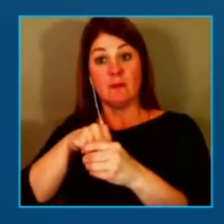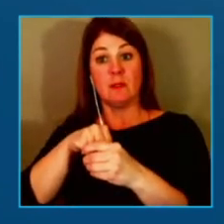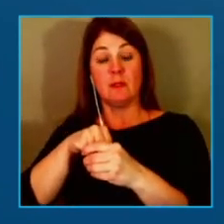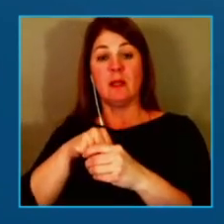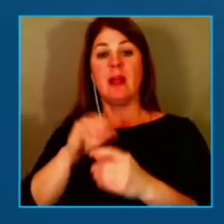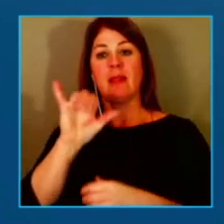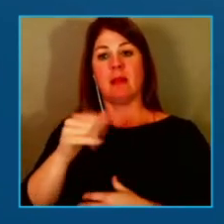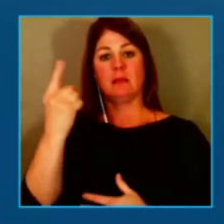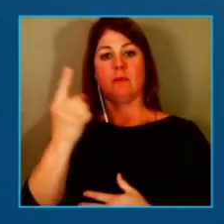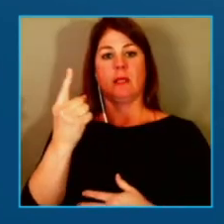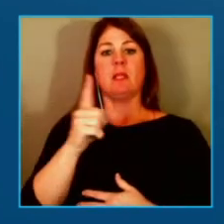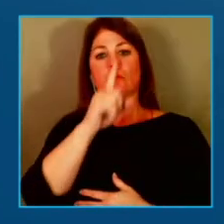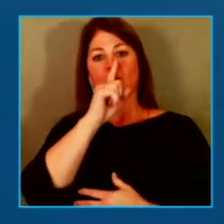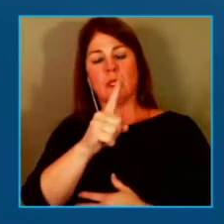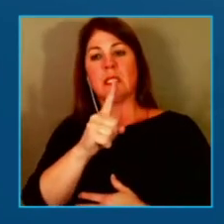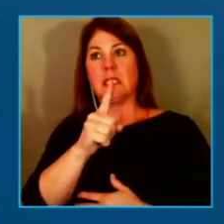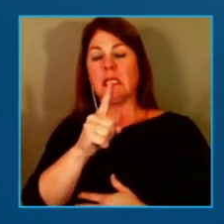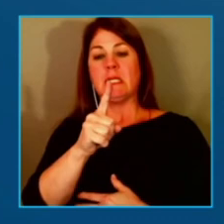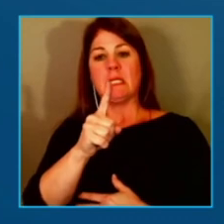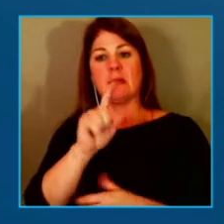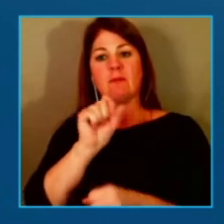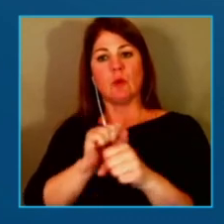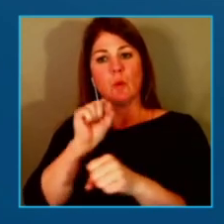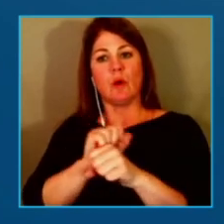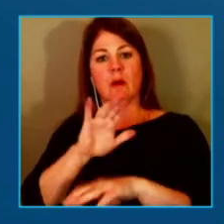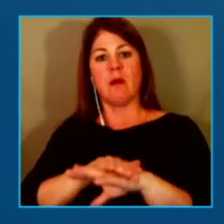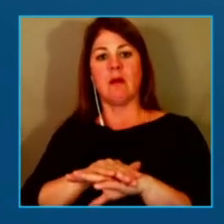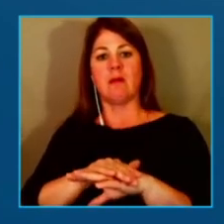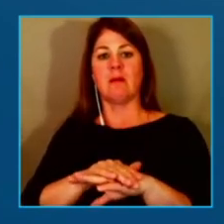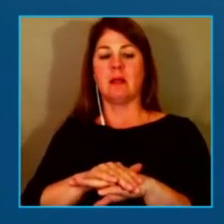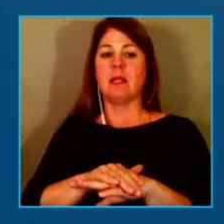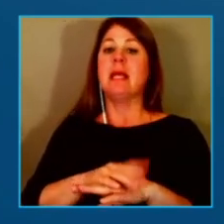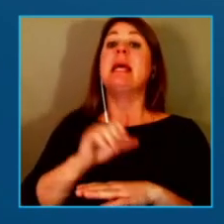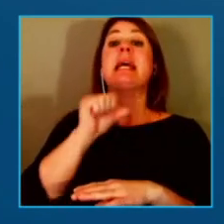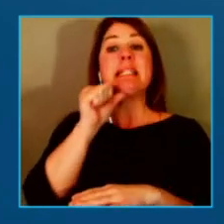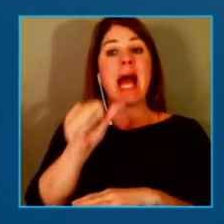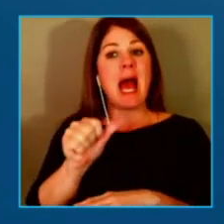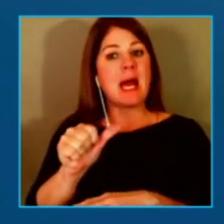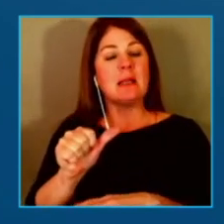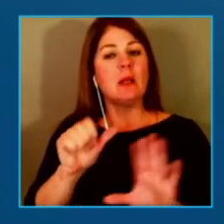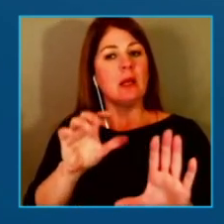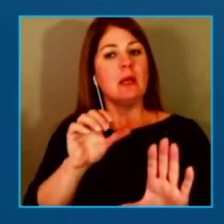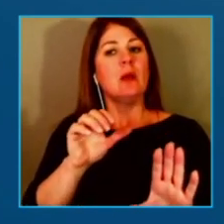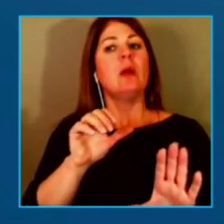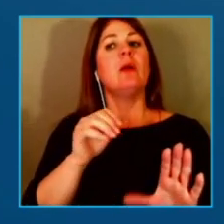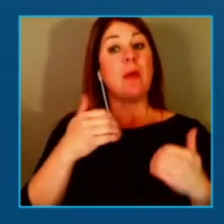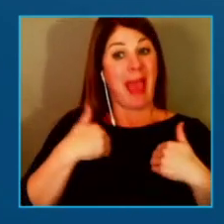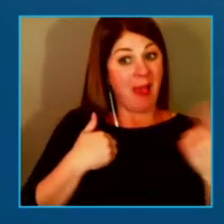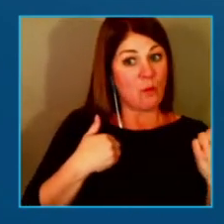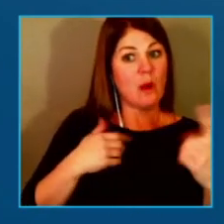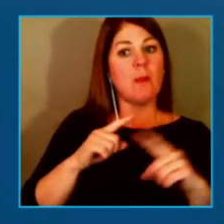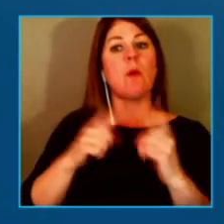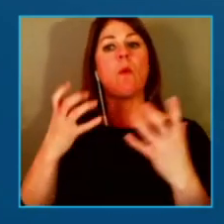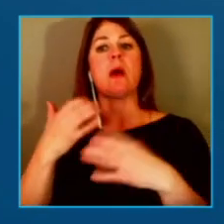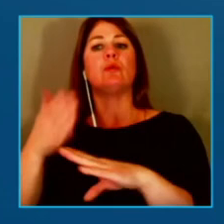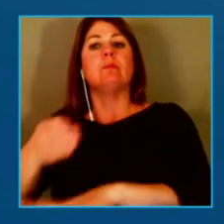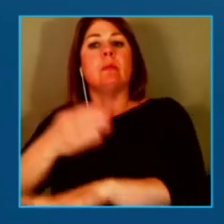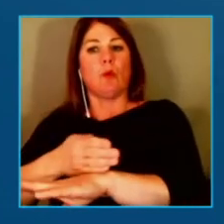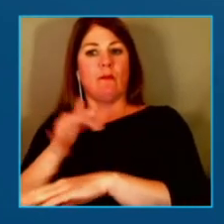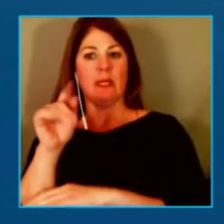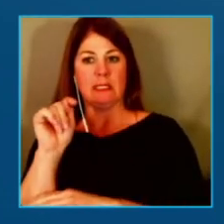that really is going to need work on. It's not that we don't have one, it's that we want to make it better. Okay, so then the process for how someone